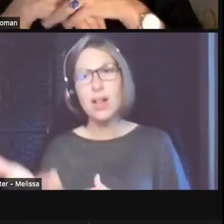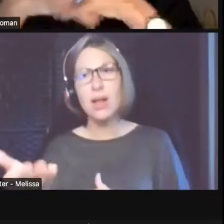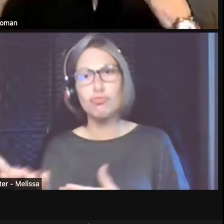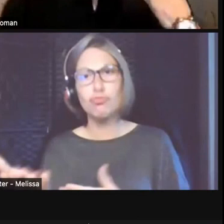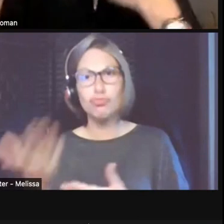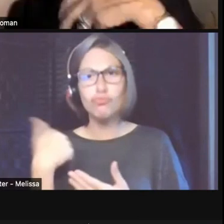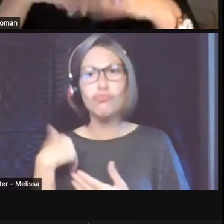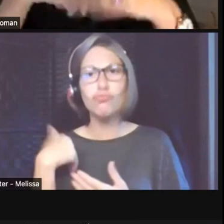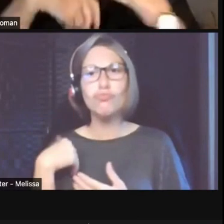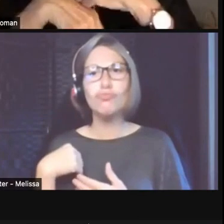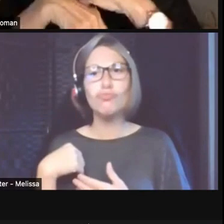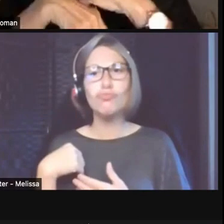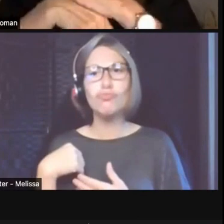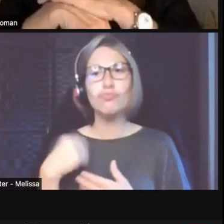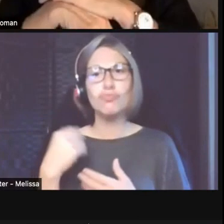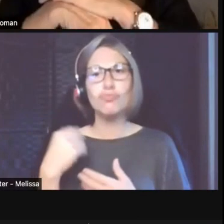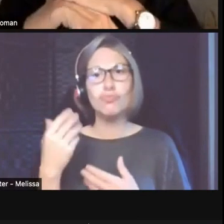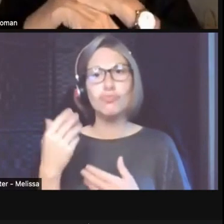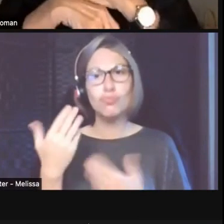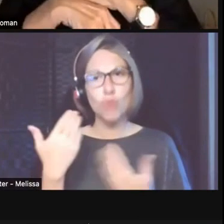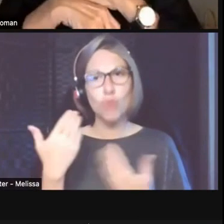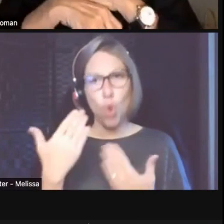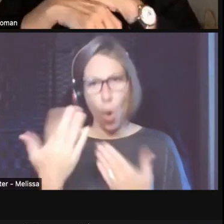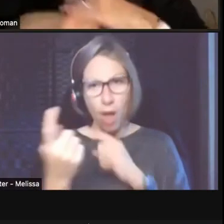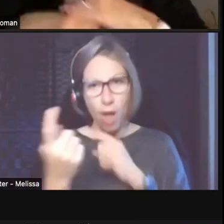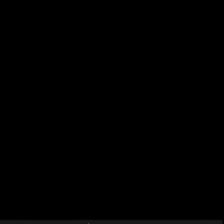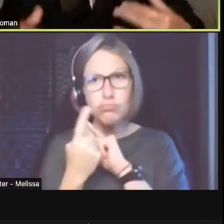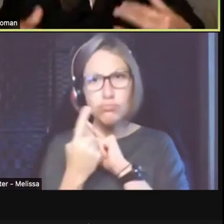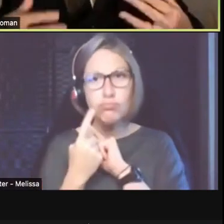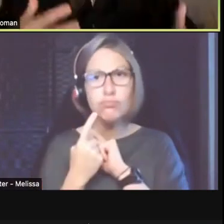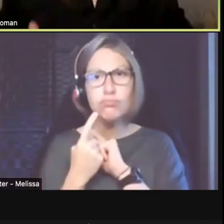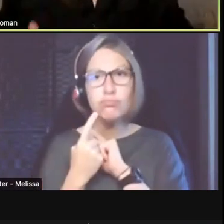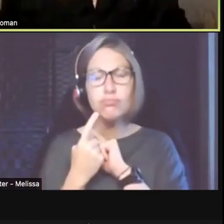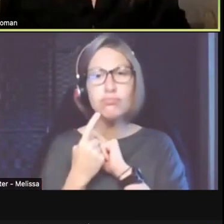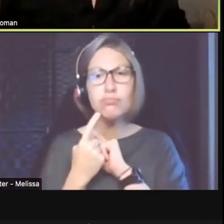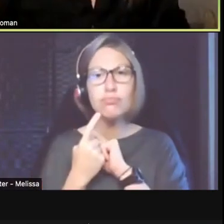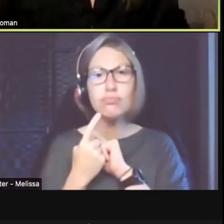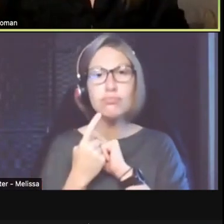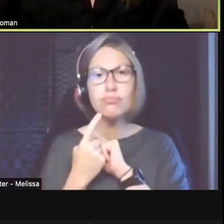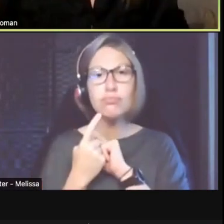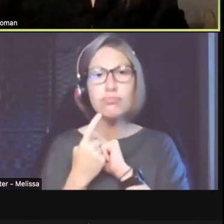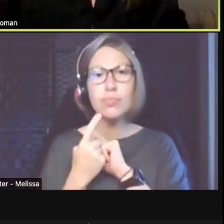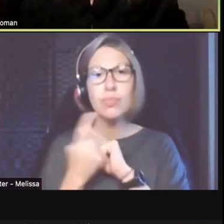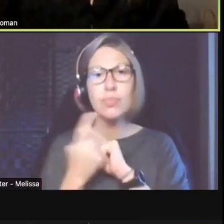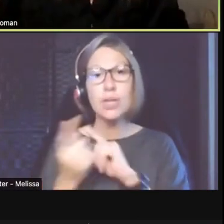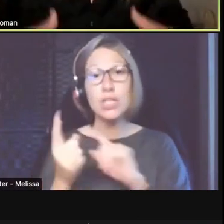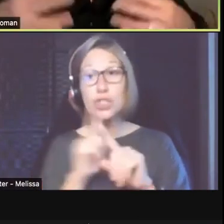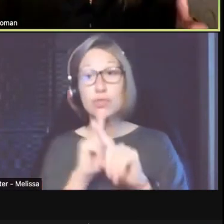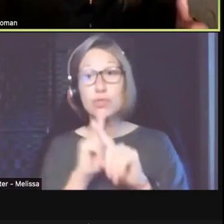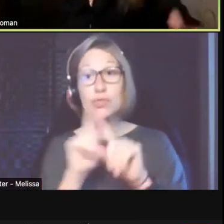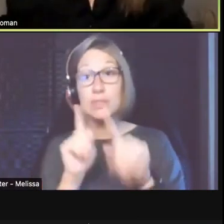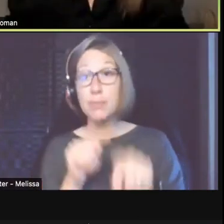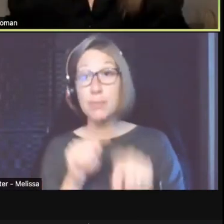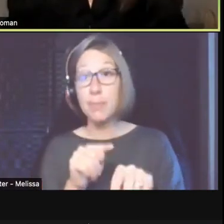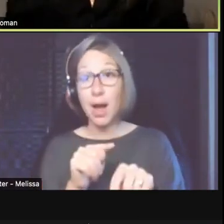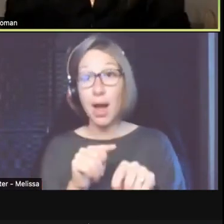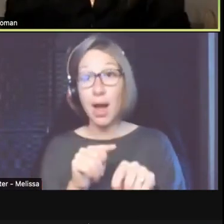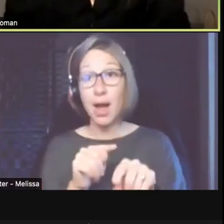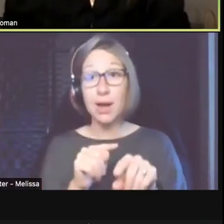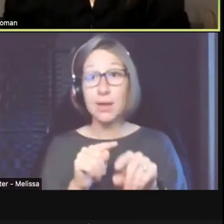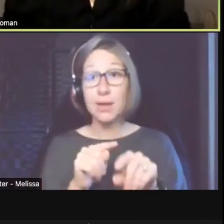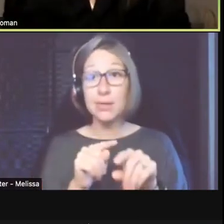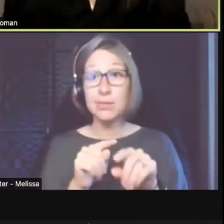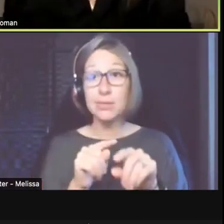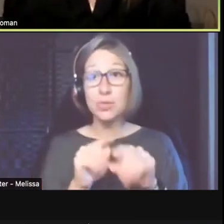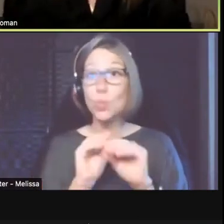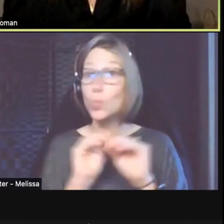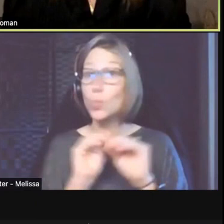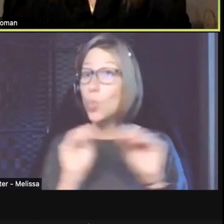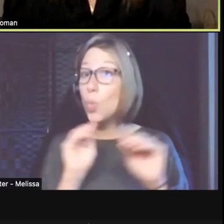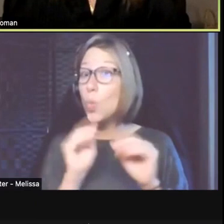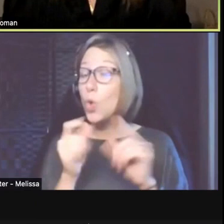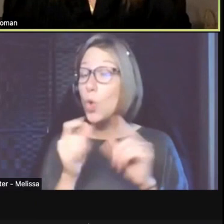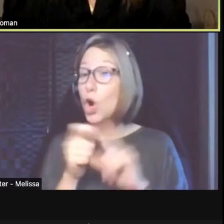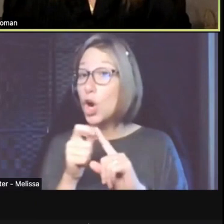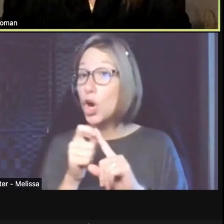like to have you approach. And she responds back without a word, yes, I'd like to approach.